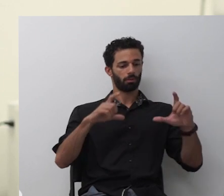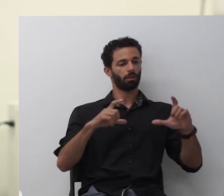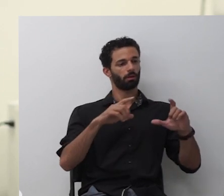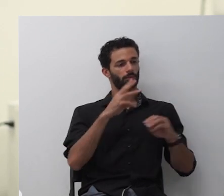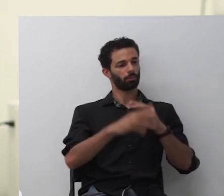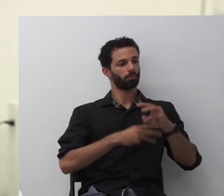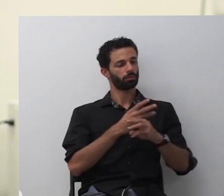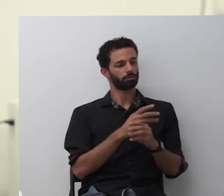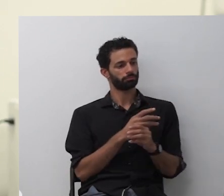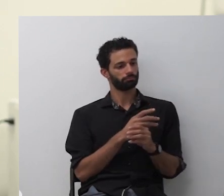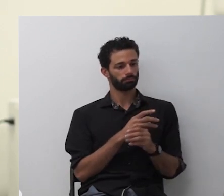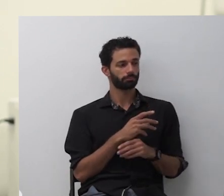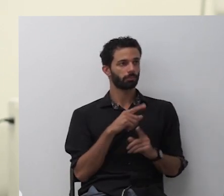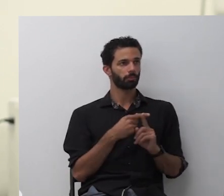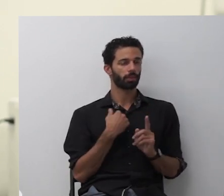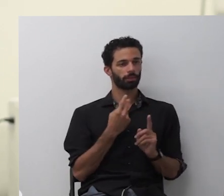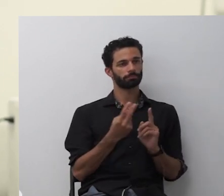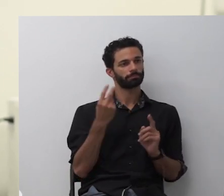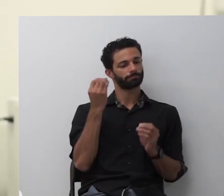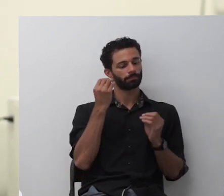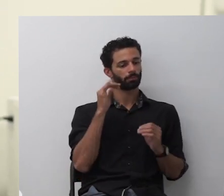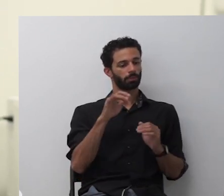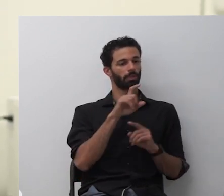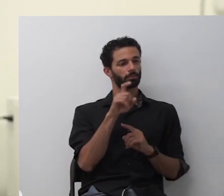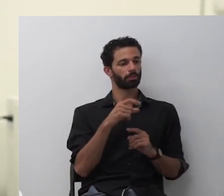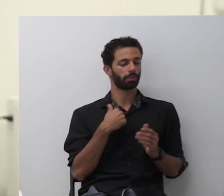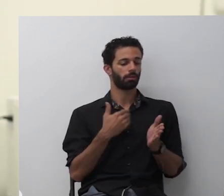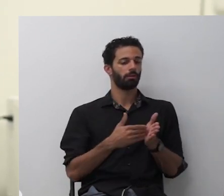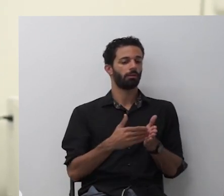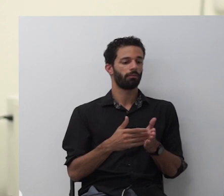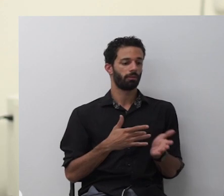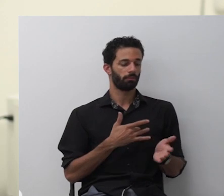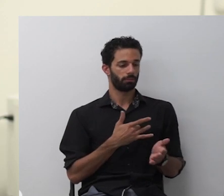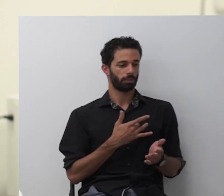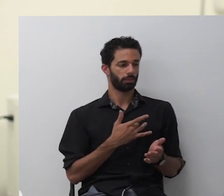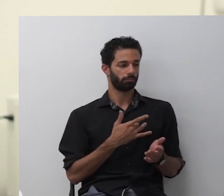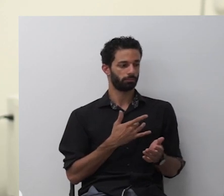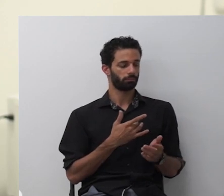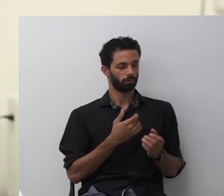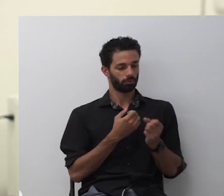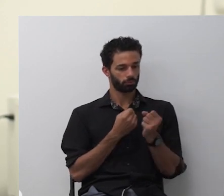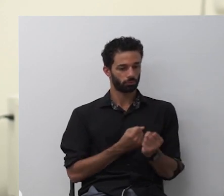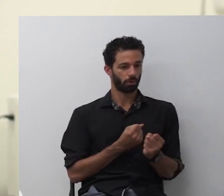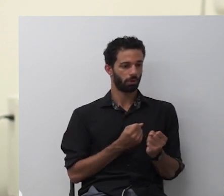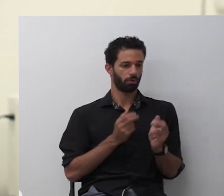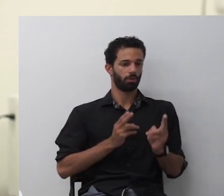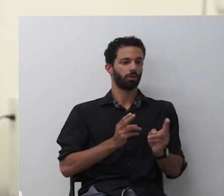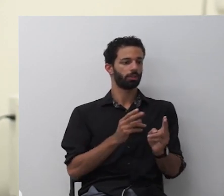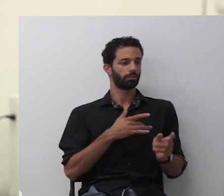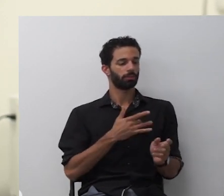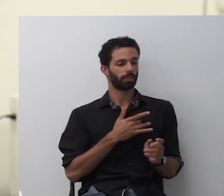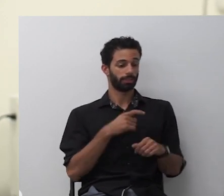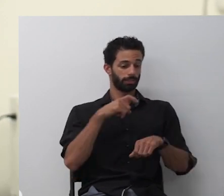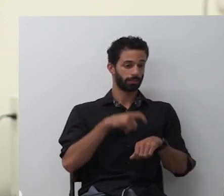ask. When I reflect on that question, I often have the palpable and sometimes urgent feeling that the time is